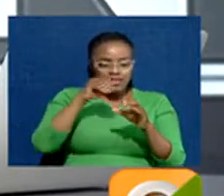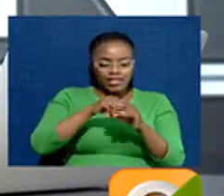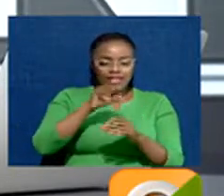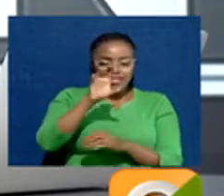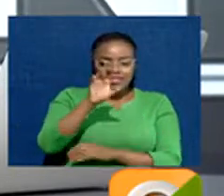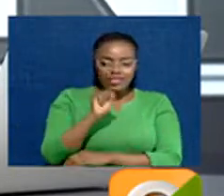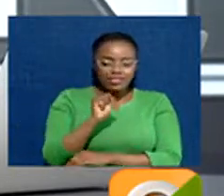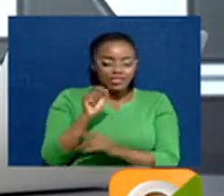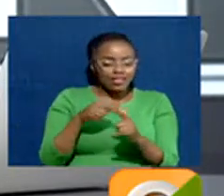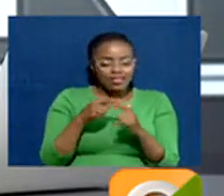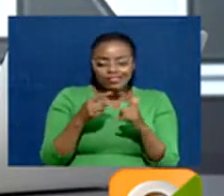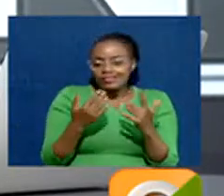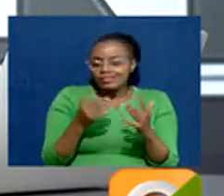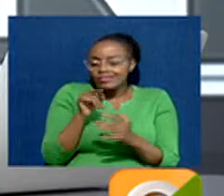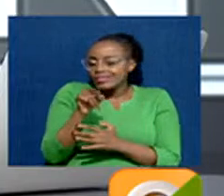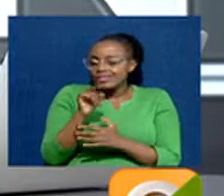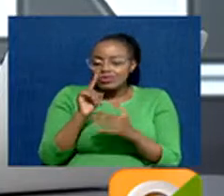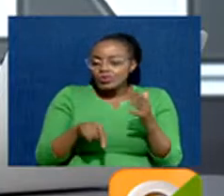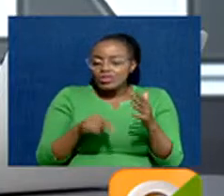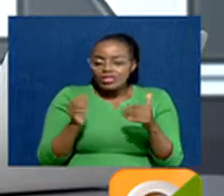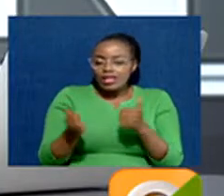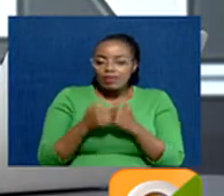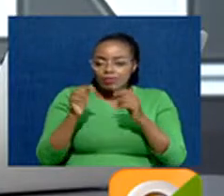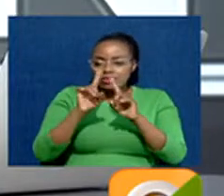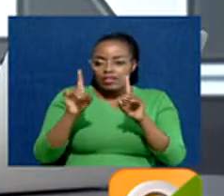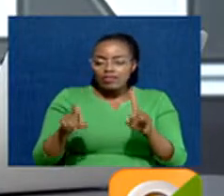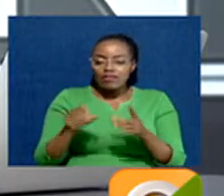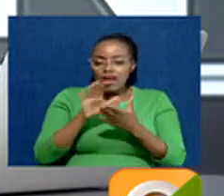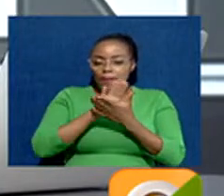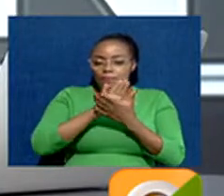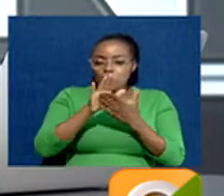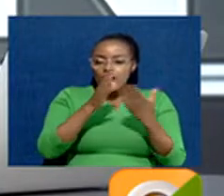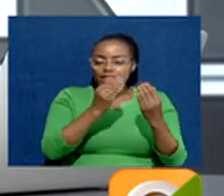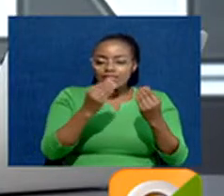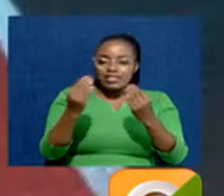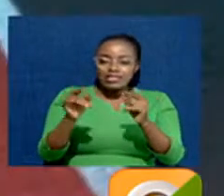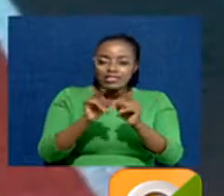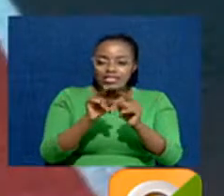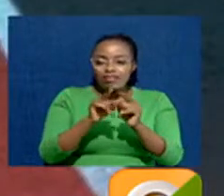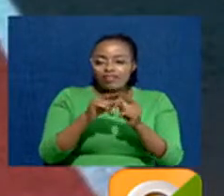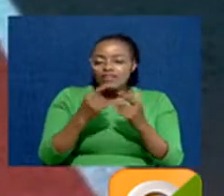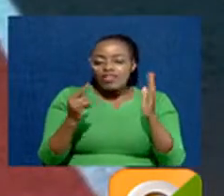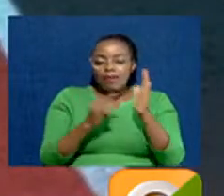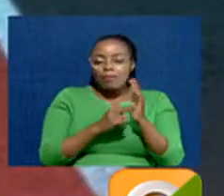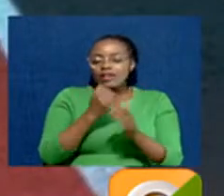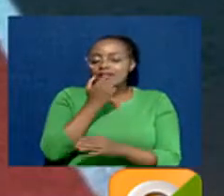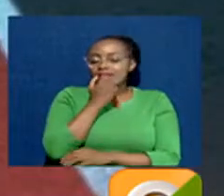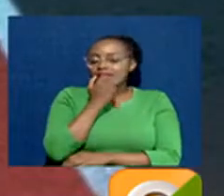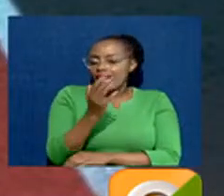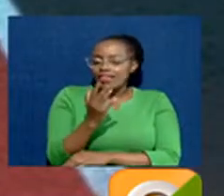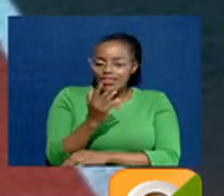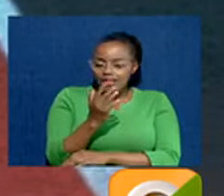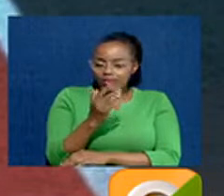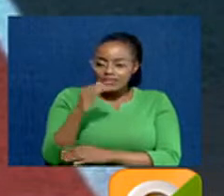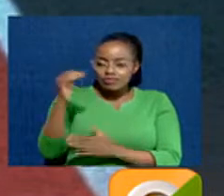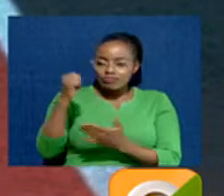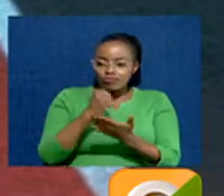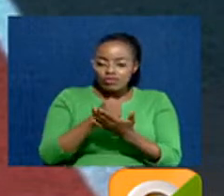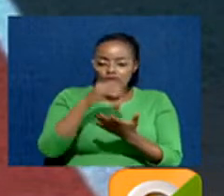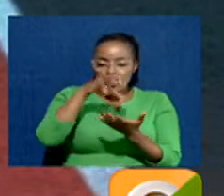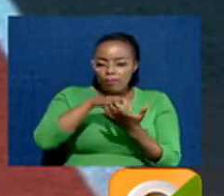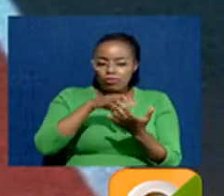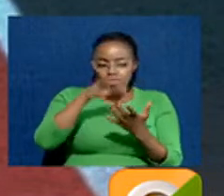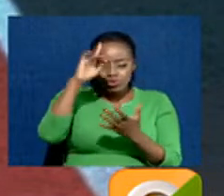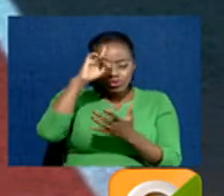cabinet, you know, what happens there? Pure and simple, this is senseless layering of positions.